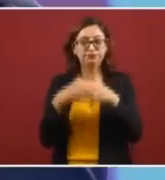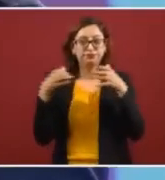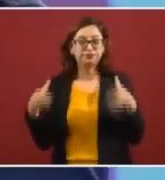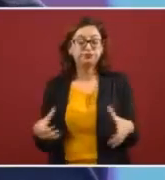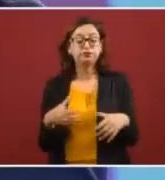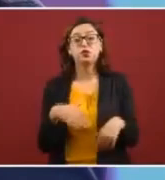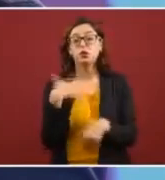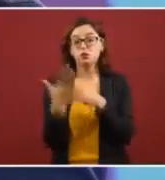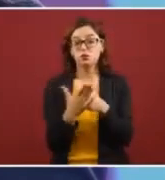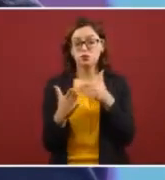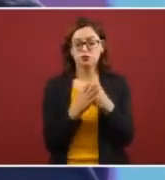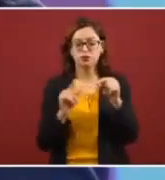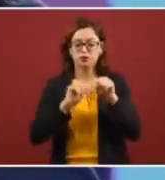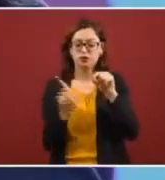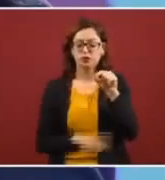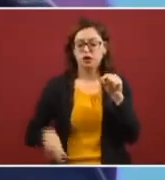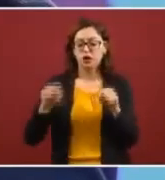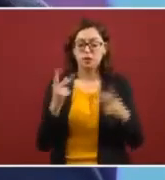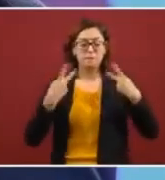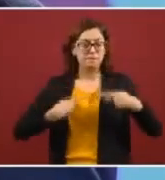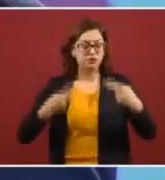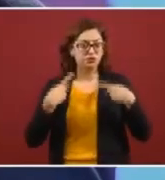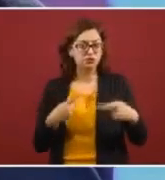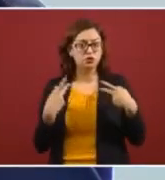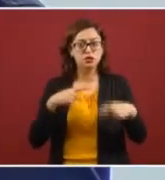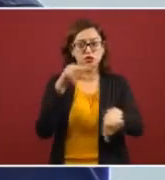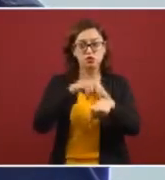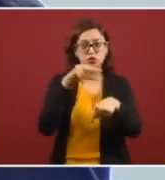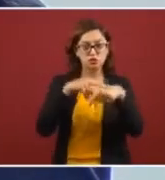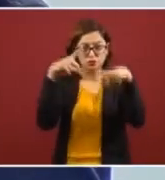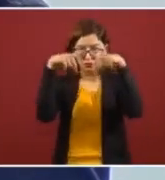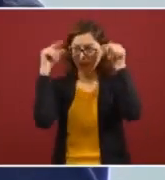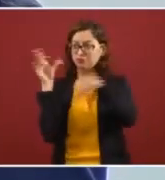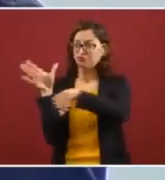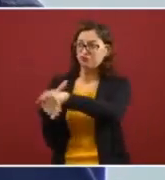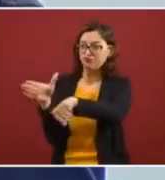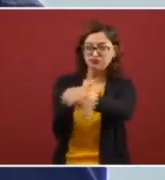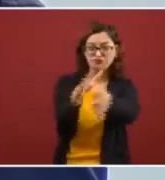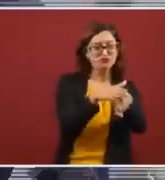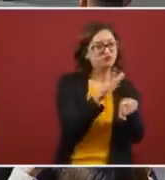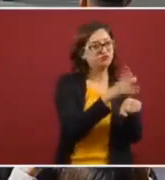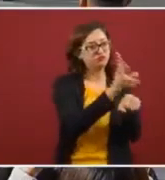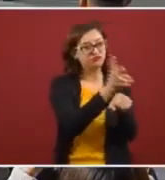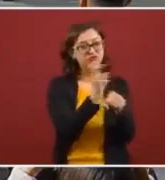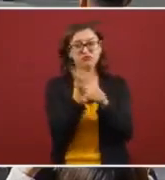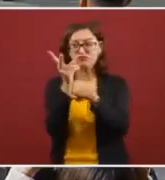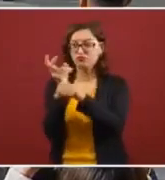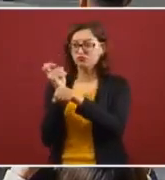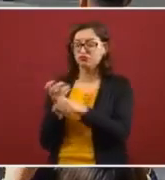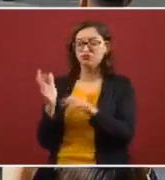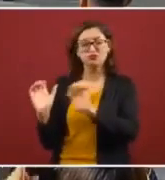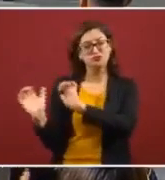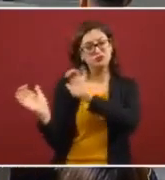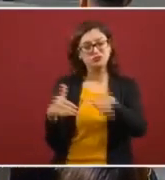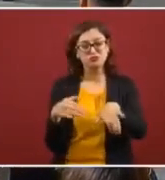of recruitment for national health people. And they will have doctors